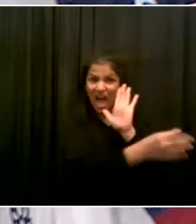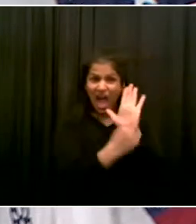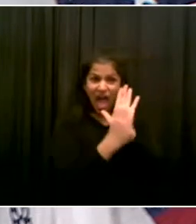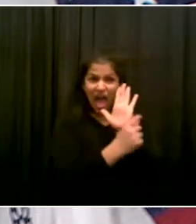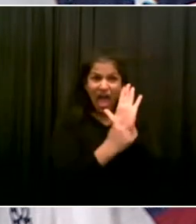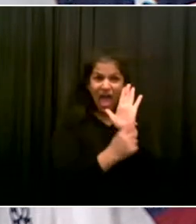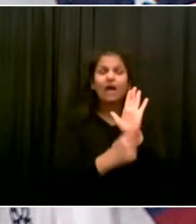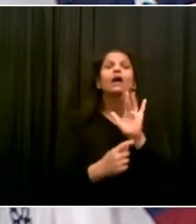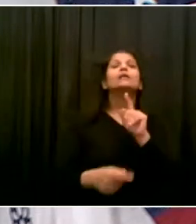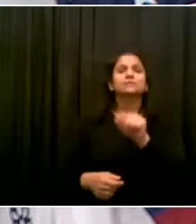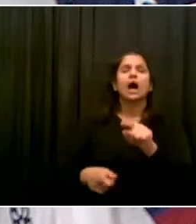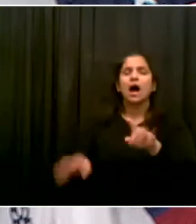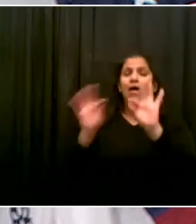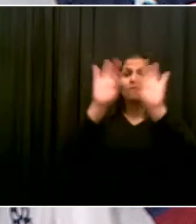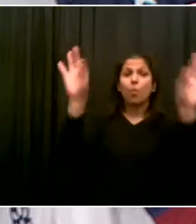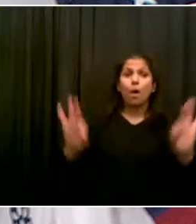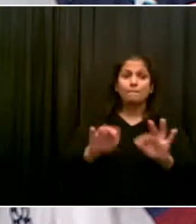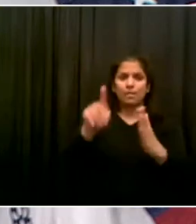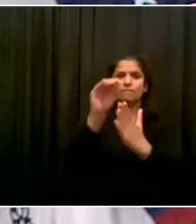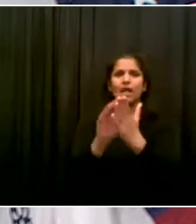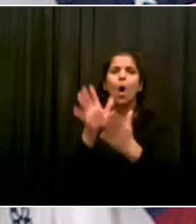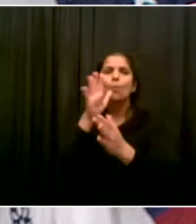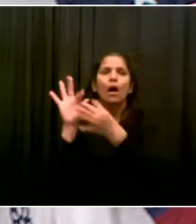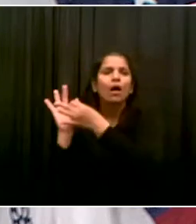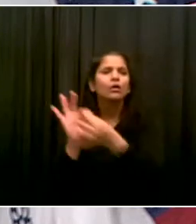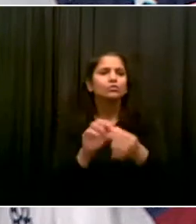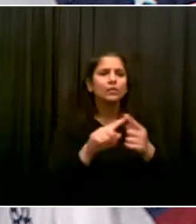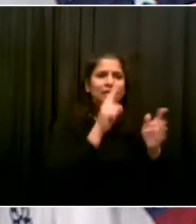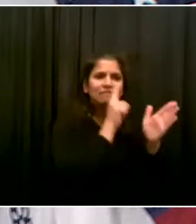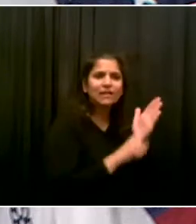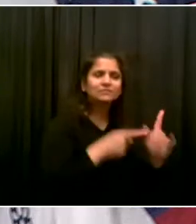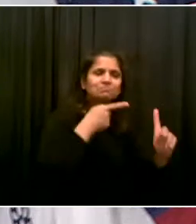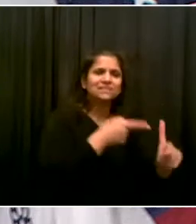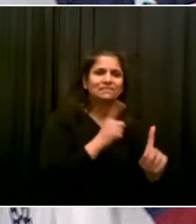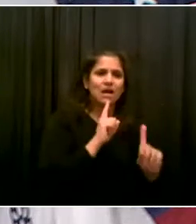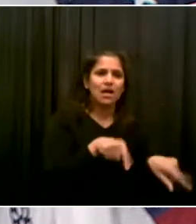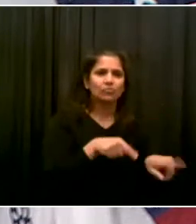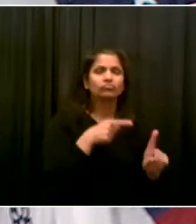is helping build more trust between police and community. Go ahead, Yoav.